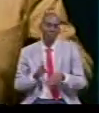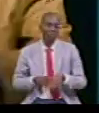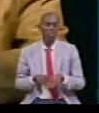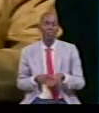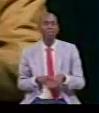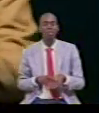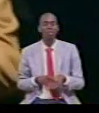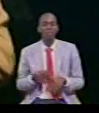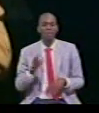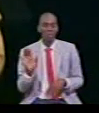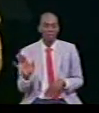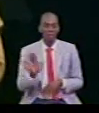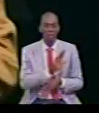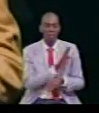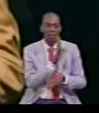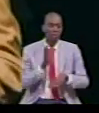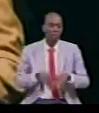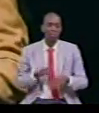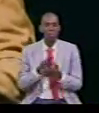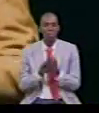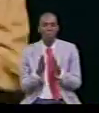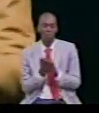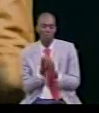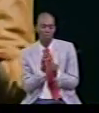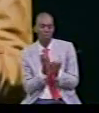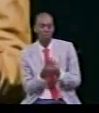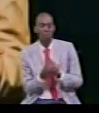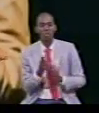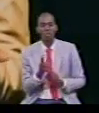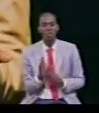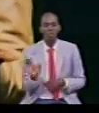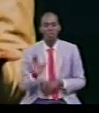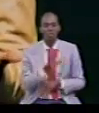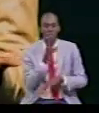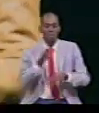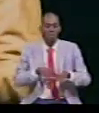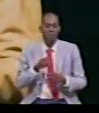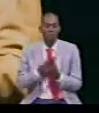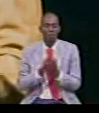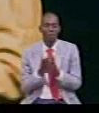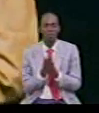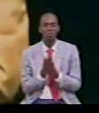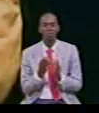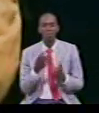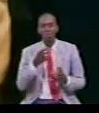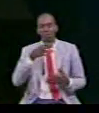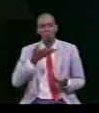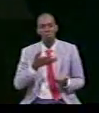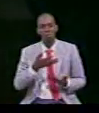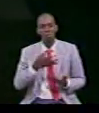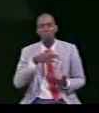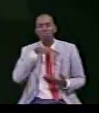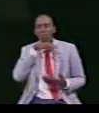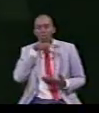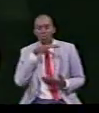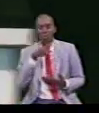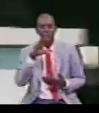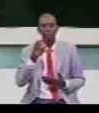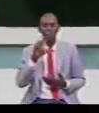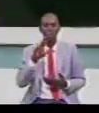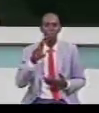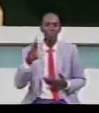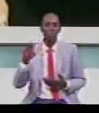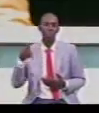nature became twisted. Their nature became corrupted. Satan came